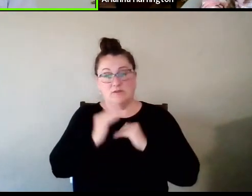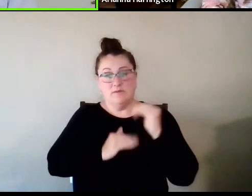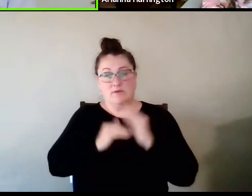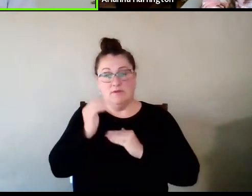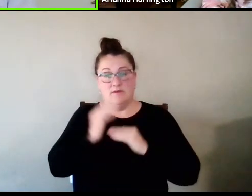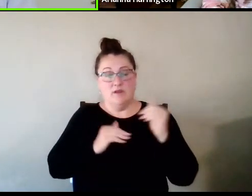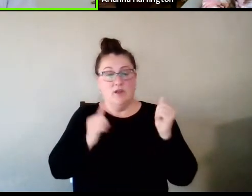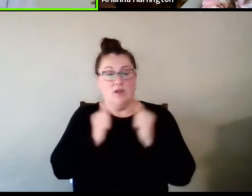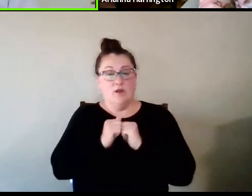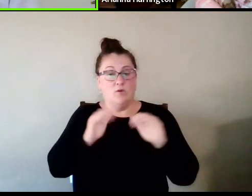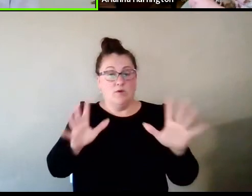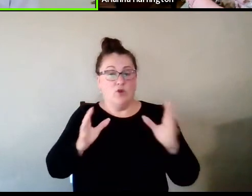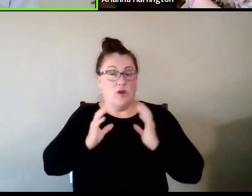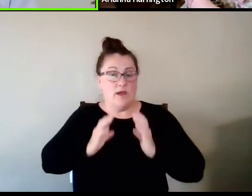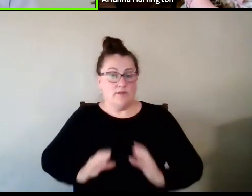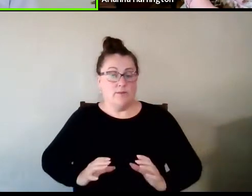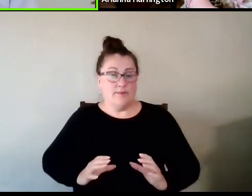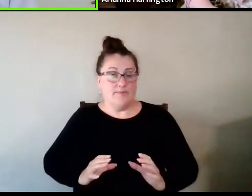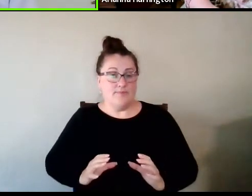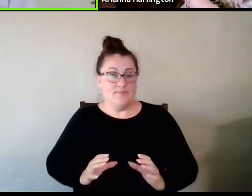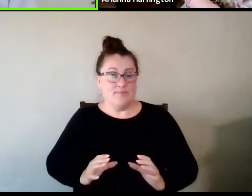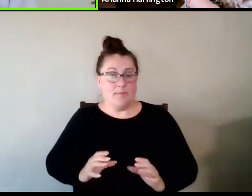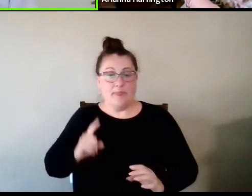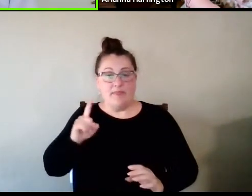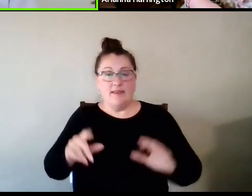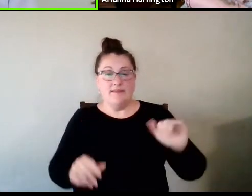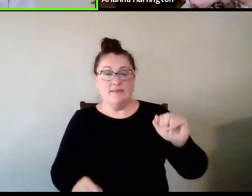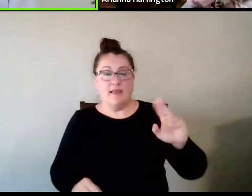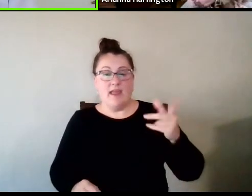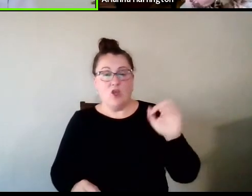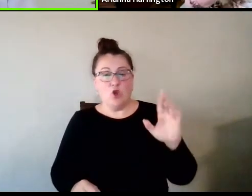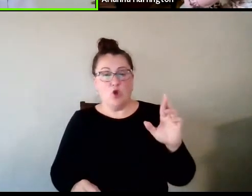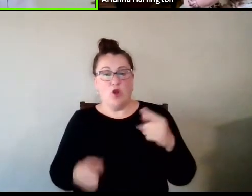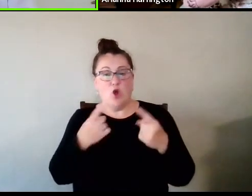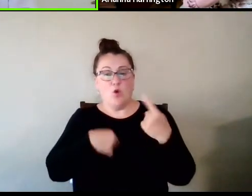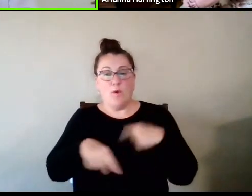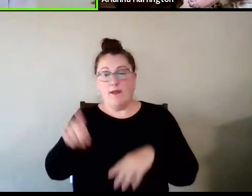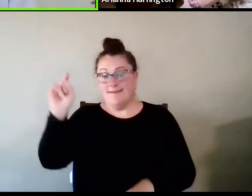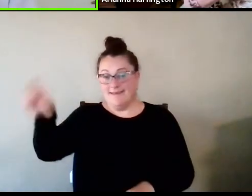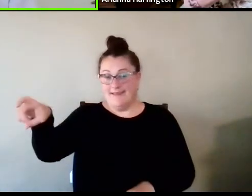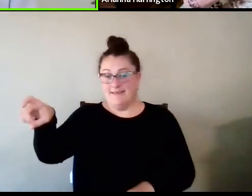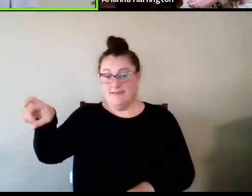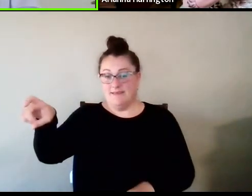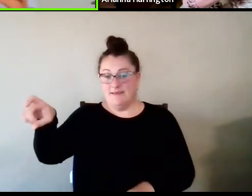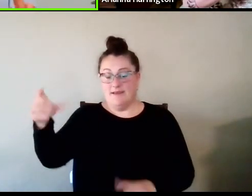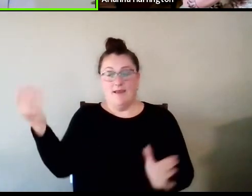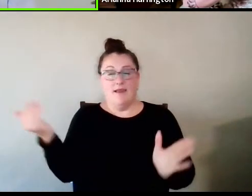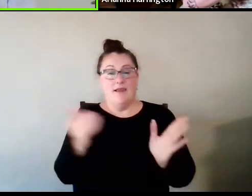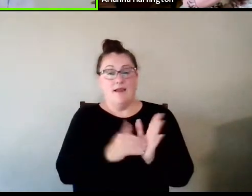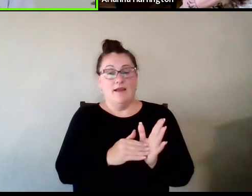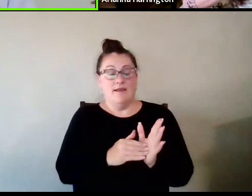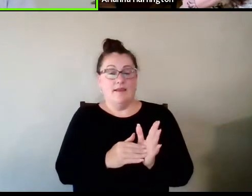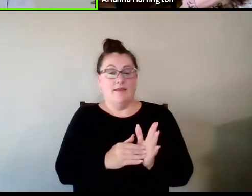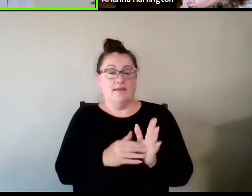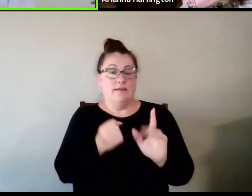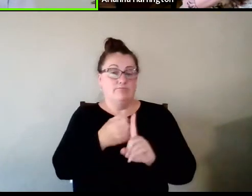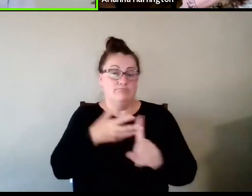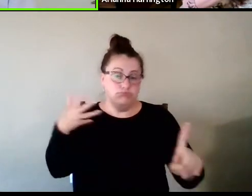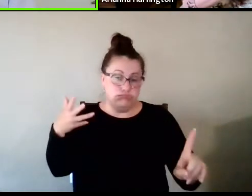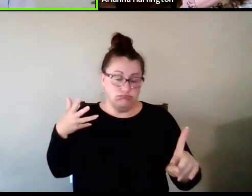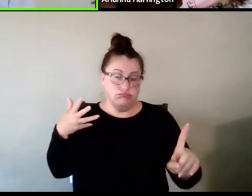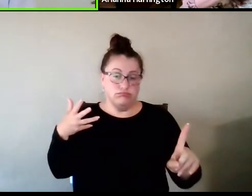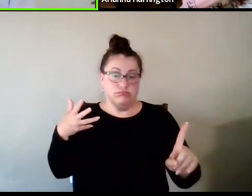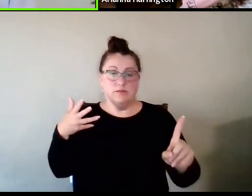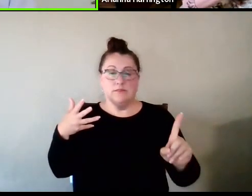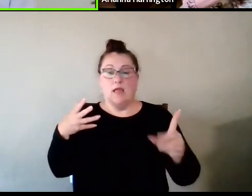with your customers. So this anchoring around needs again, vastly expands the addressable market, and to